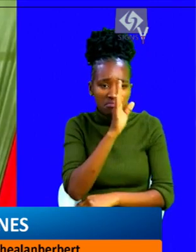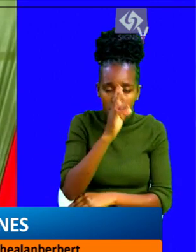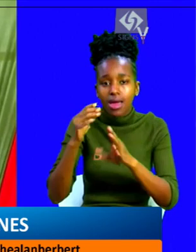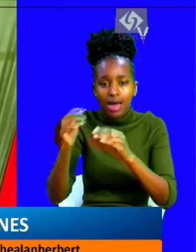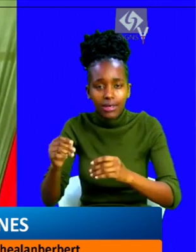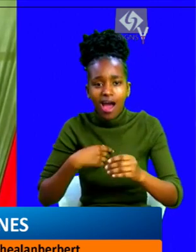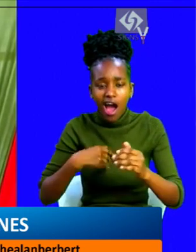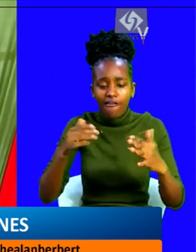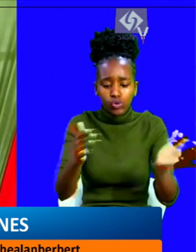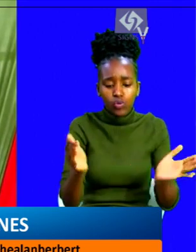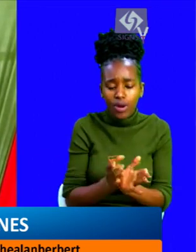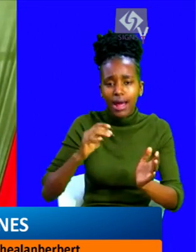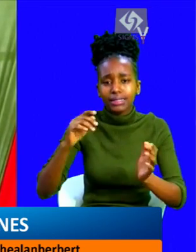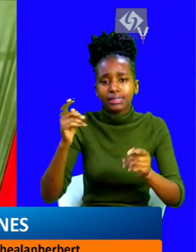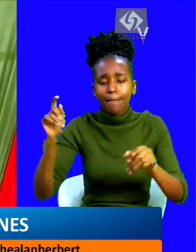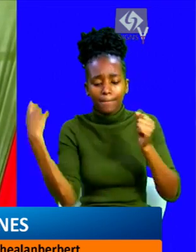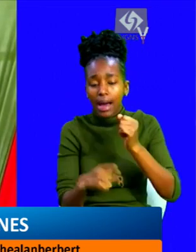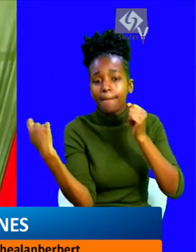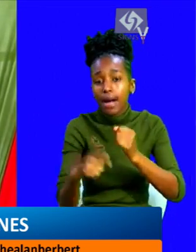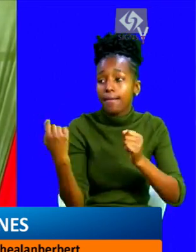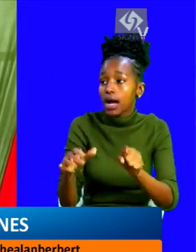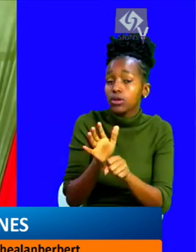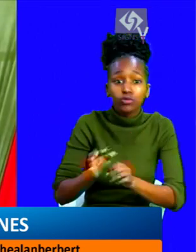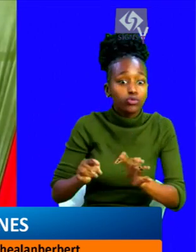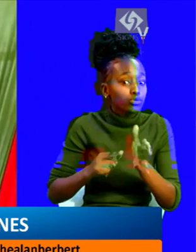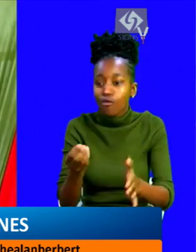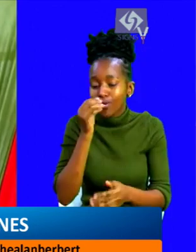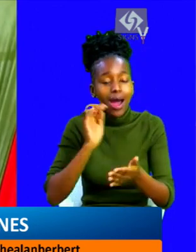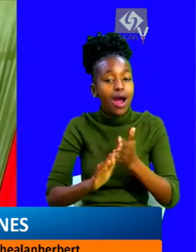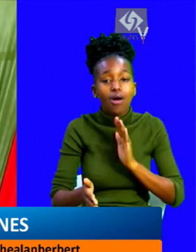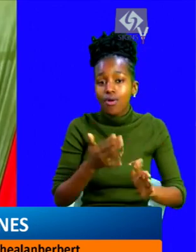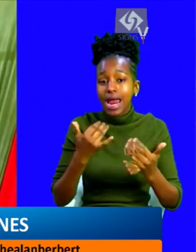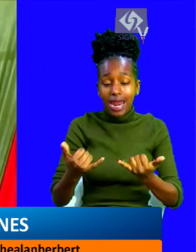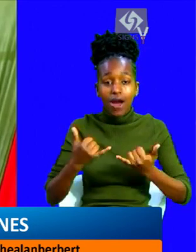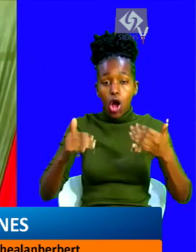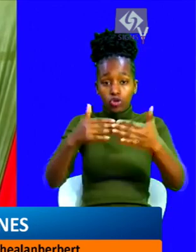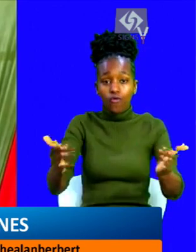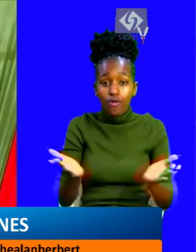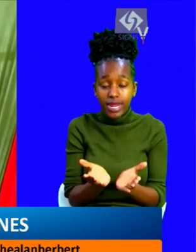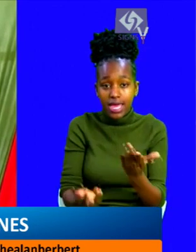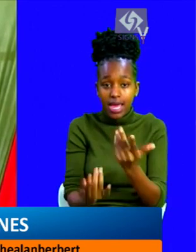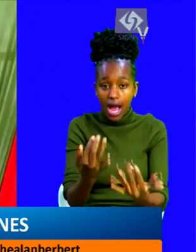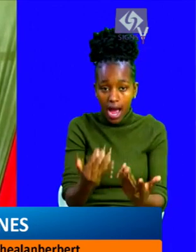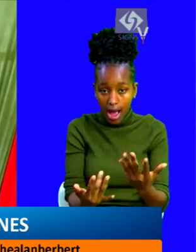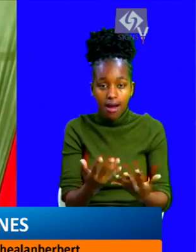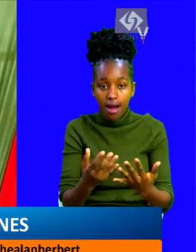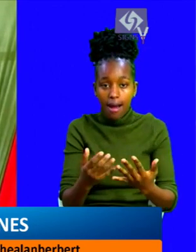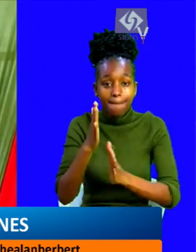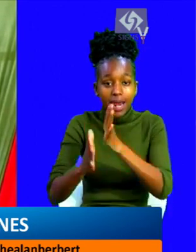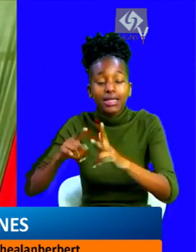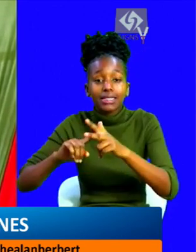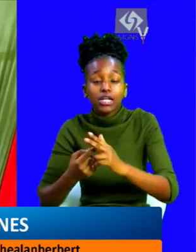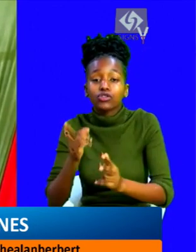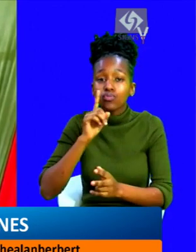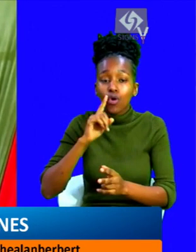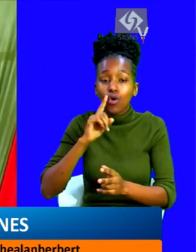midday tomorrow, we ask Kenyans to come out of their homes and bang sufurias, pots and